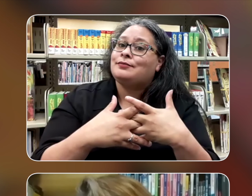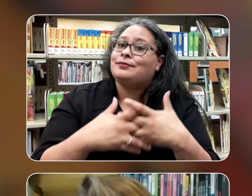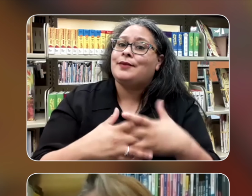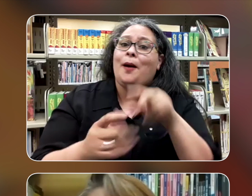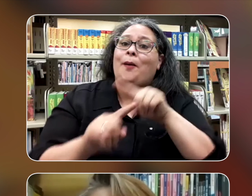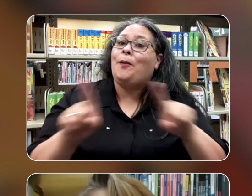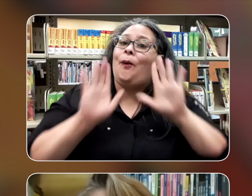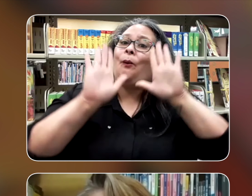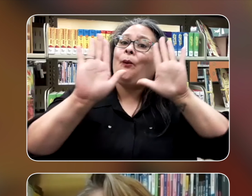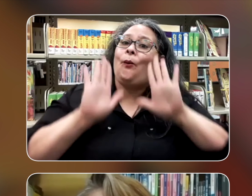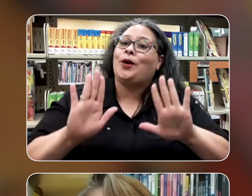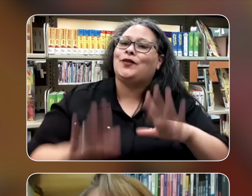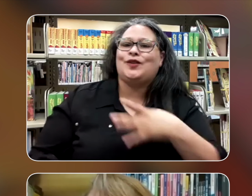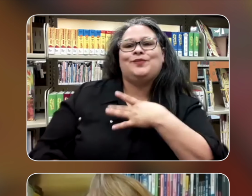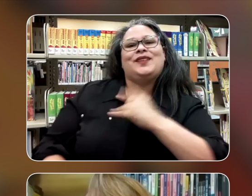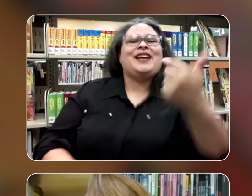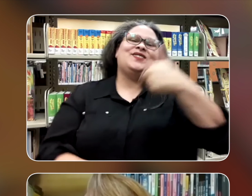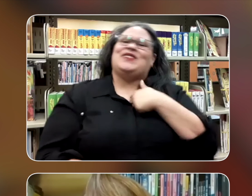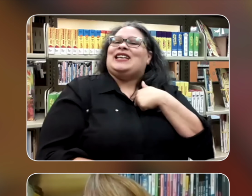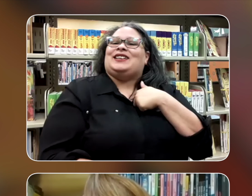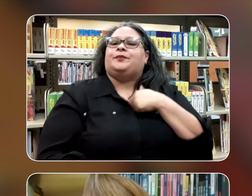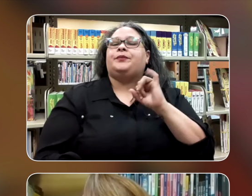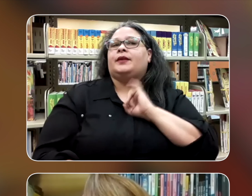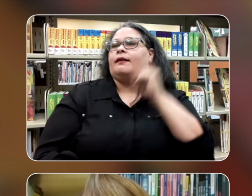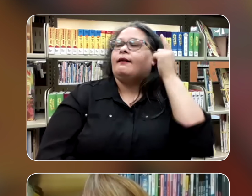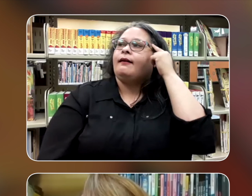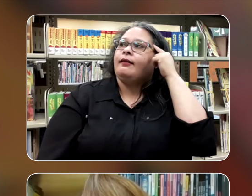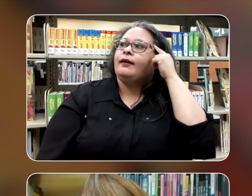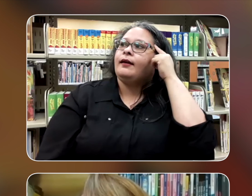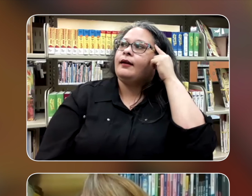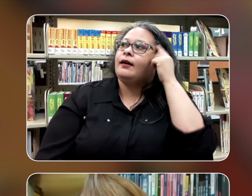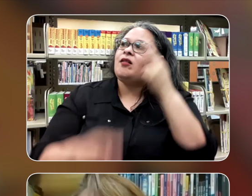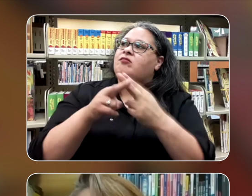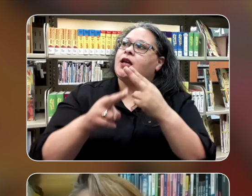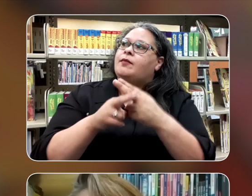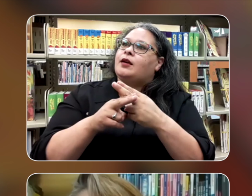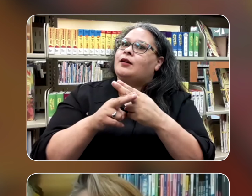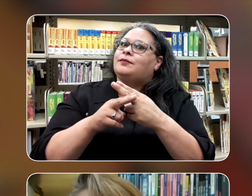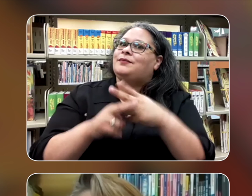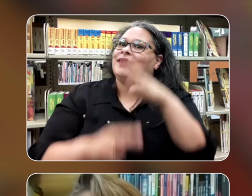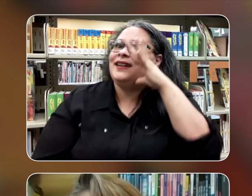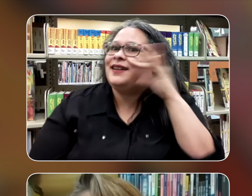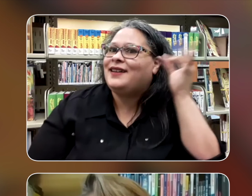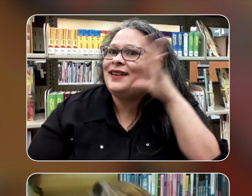marvelous, just like me. I think I'll name him Kitty.